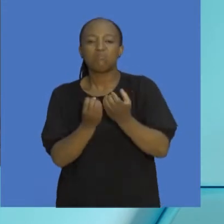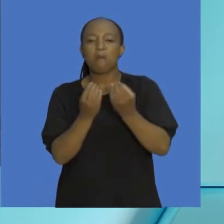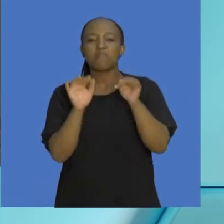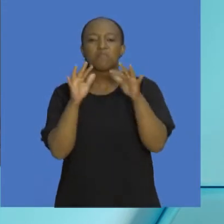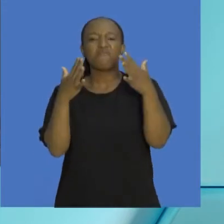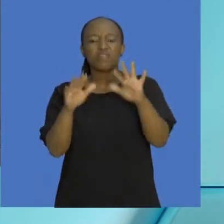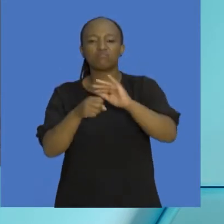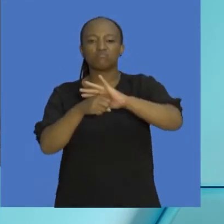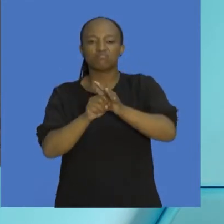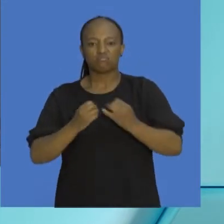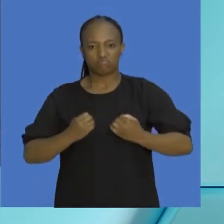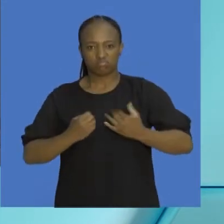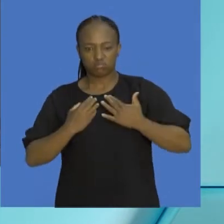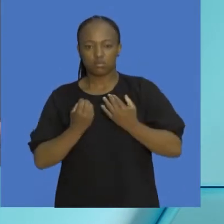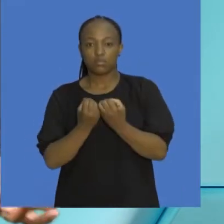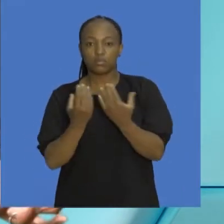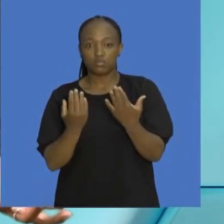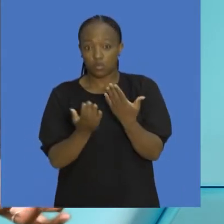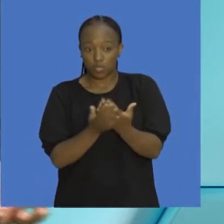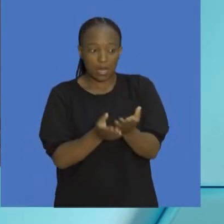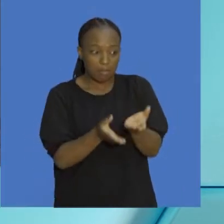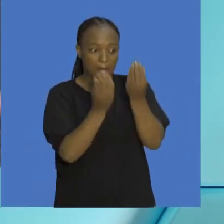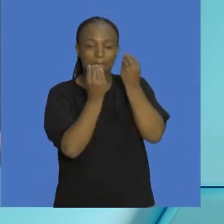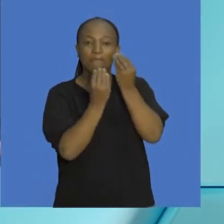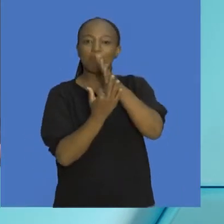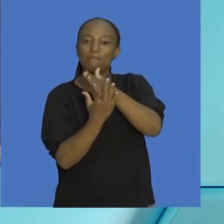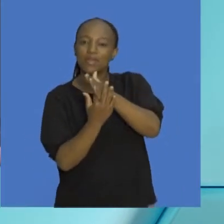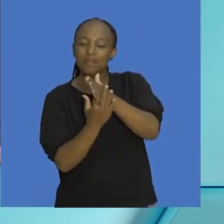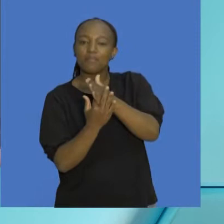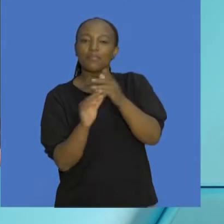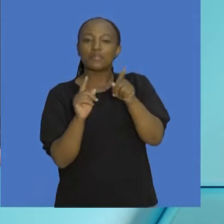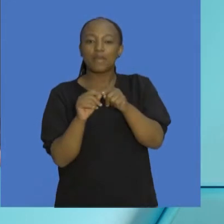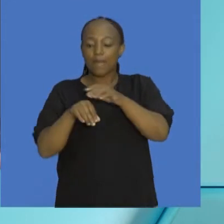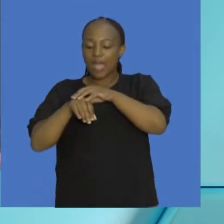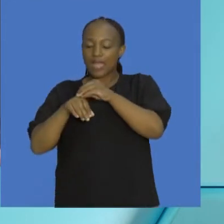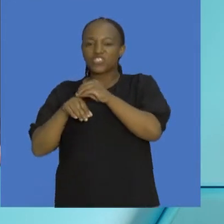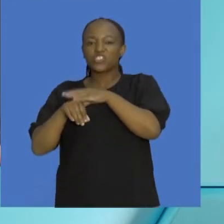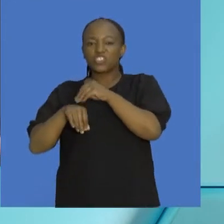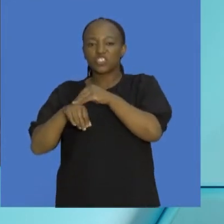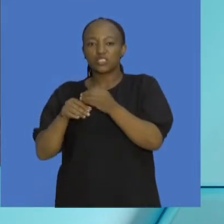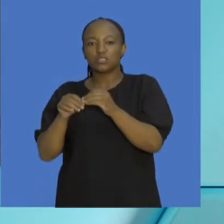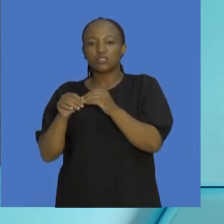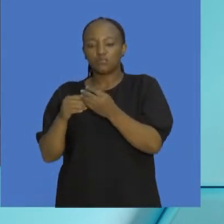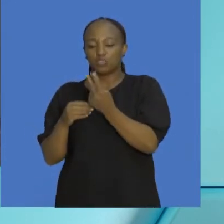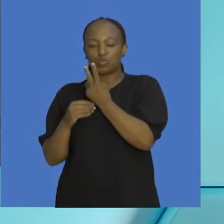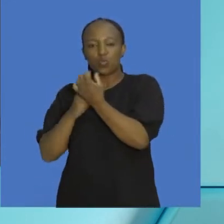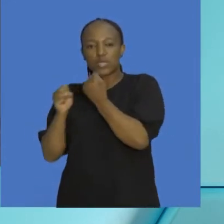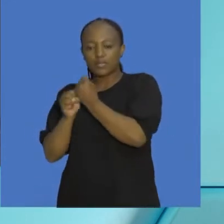by COVID-19? You might find the mode. People under the age of 2,